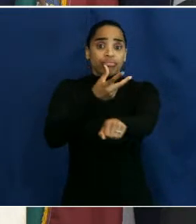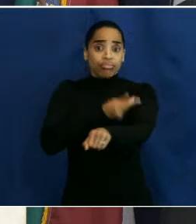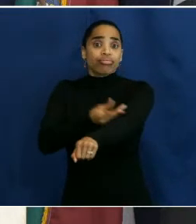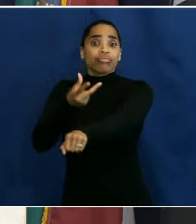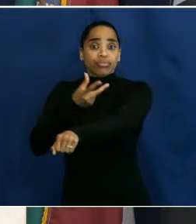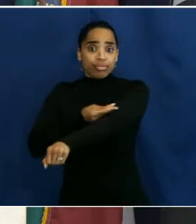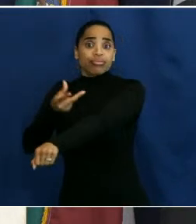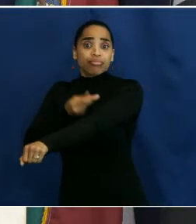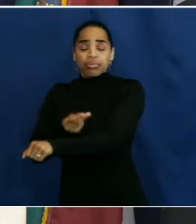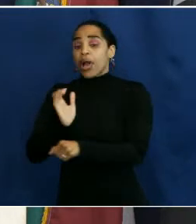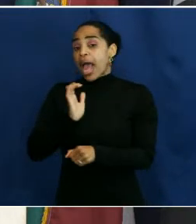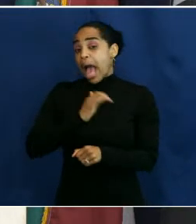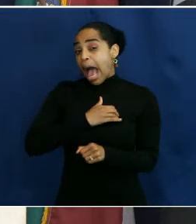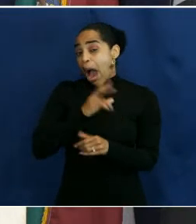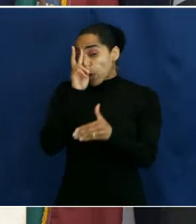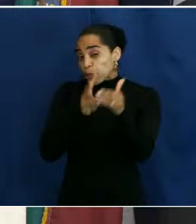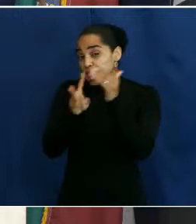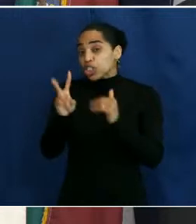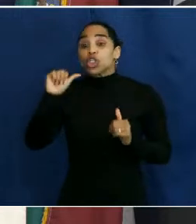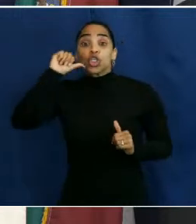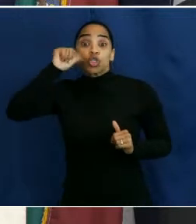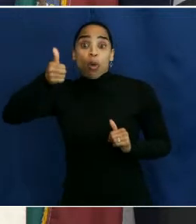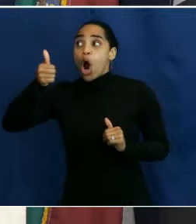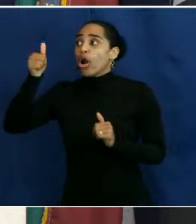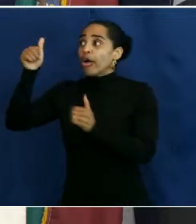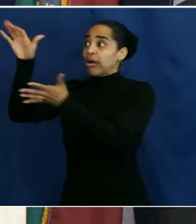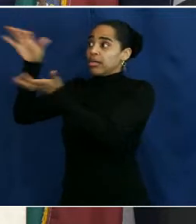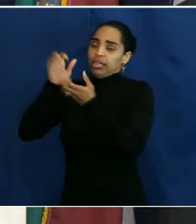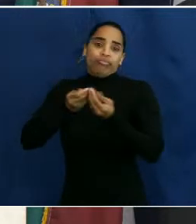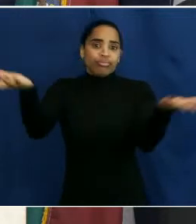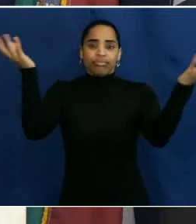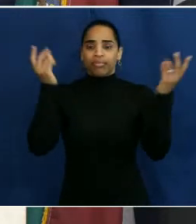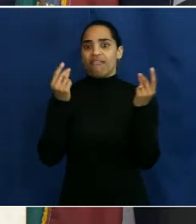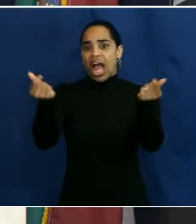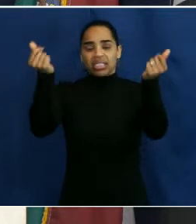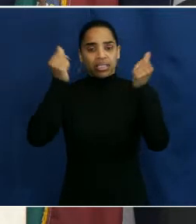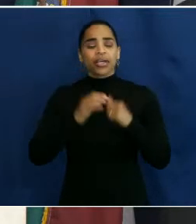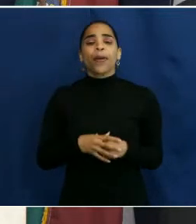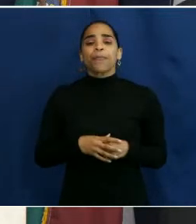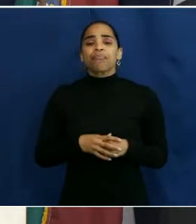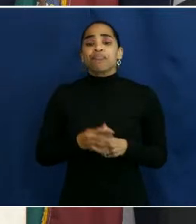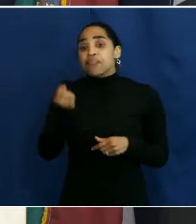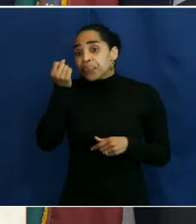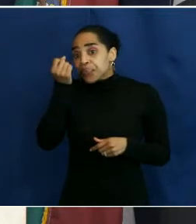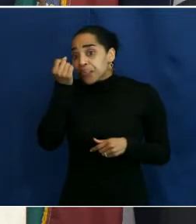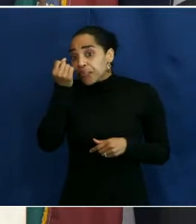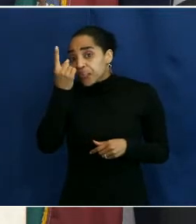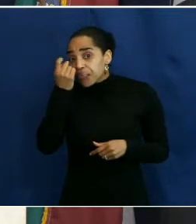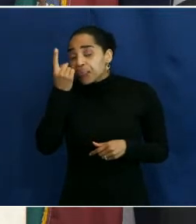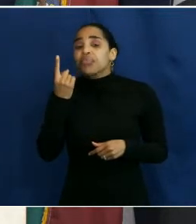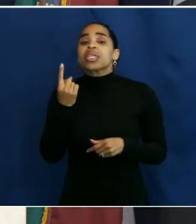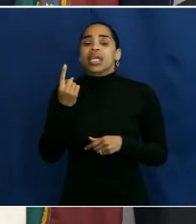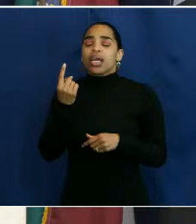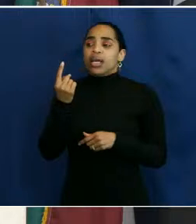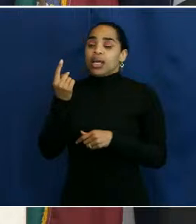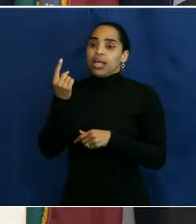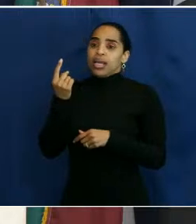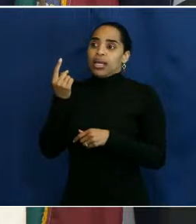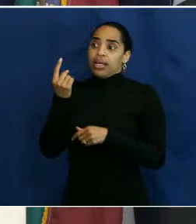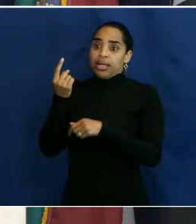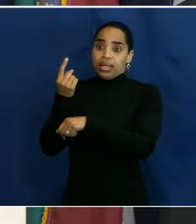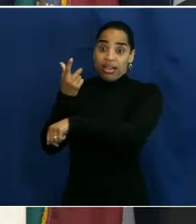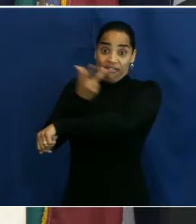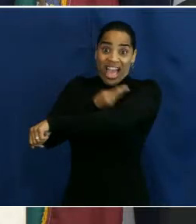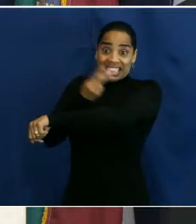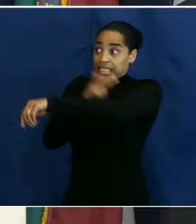predict tomorrow they will go very rapidly and very quickly. And we still haven't seen this significant jump